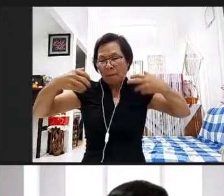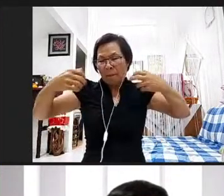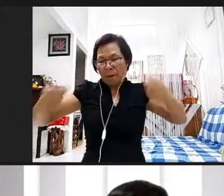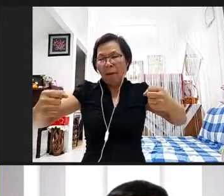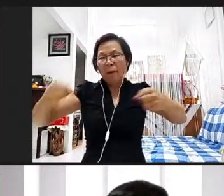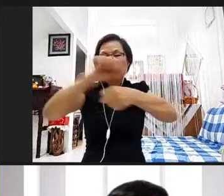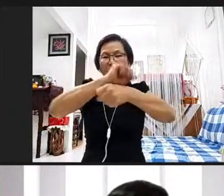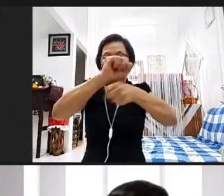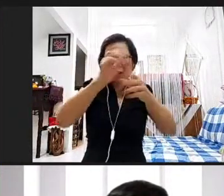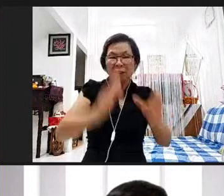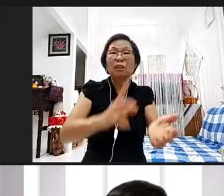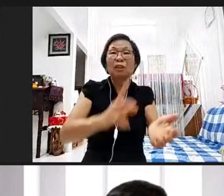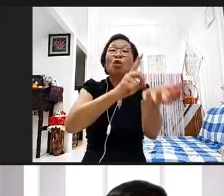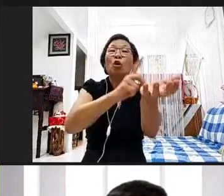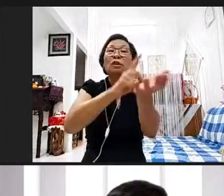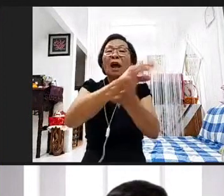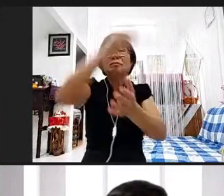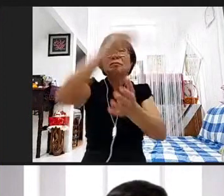workers.